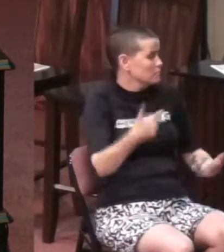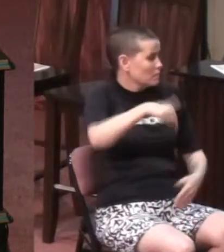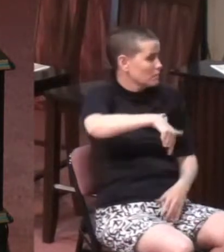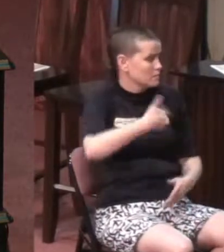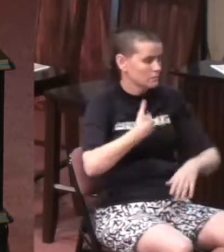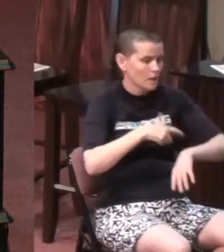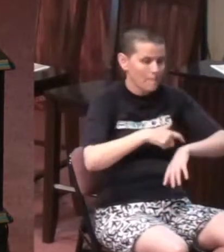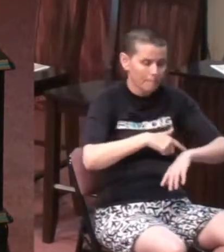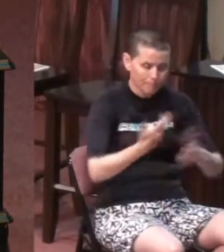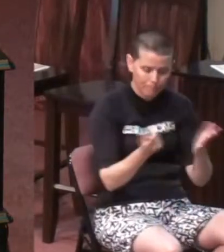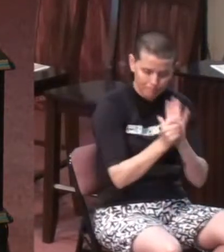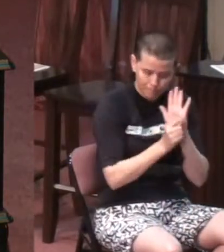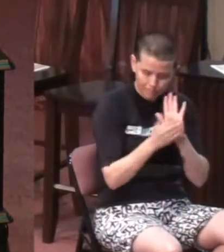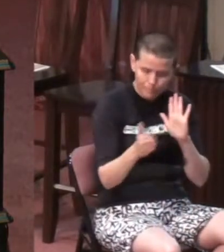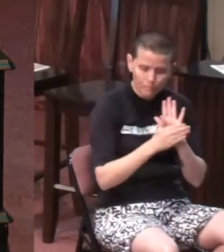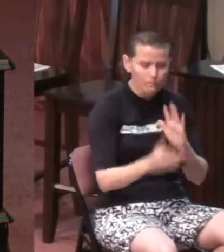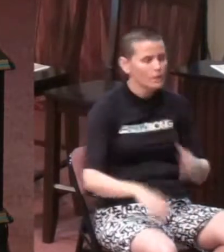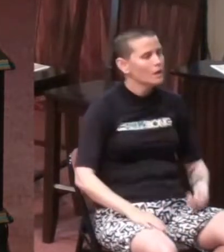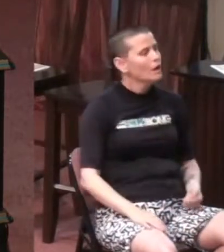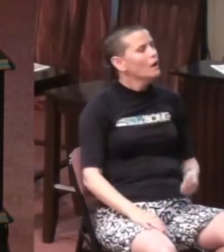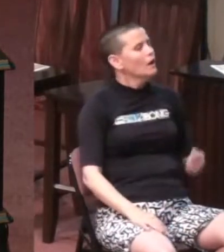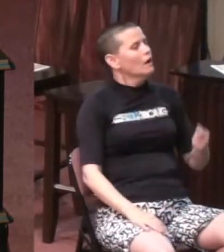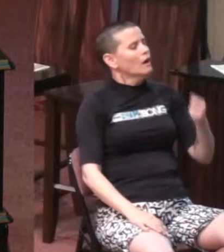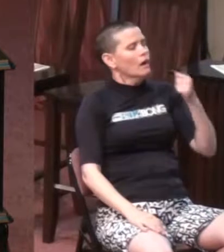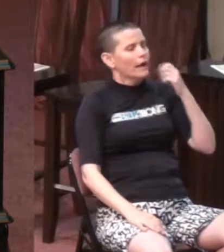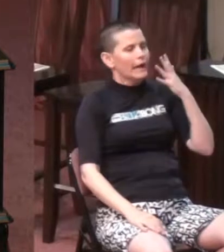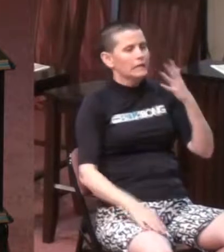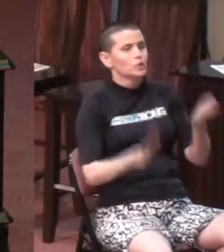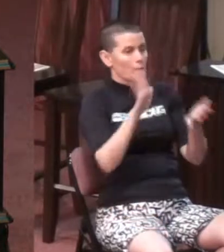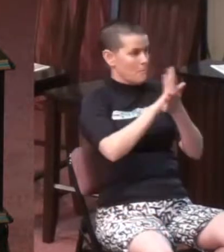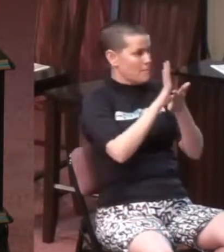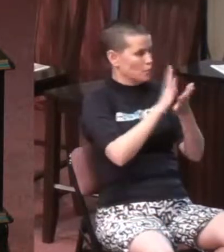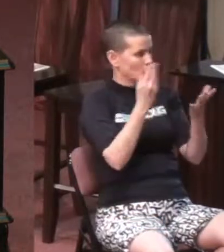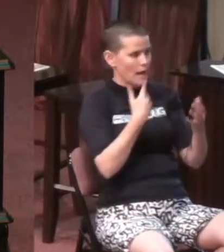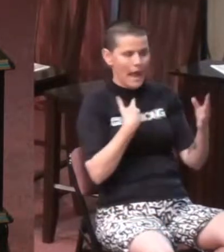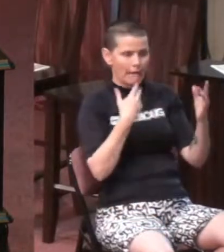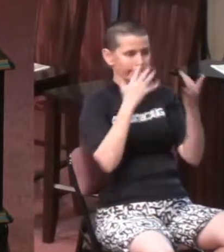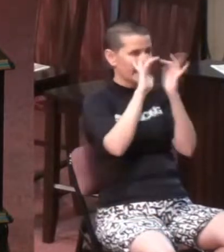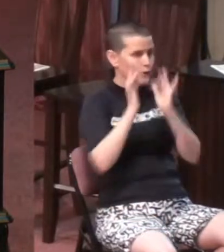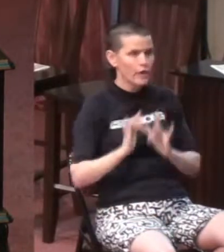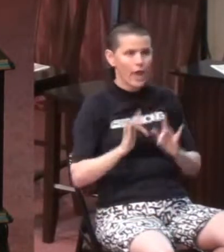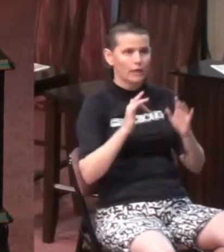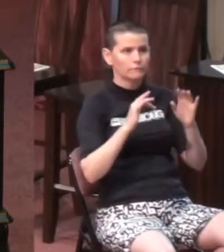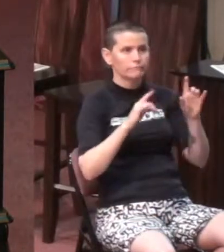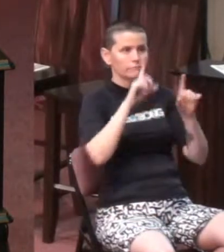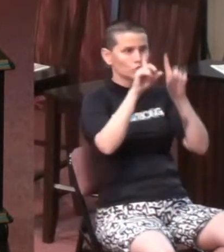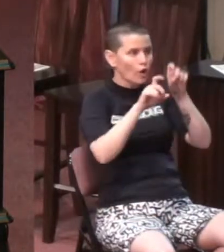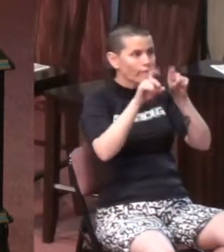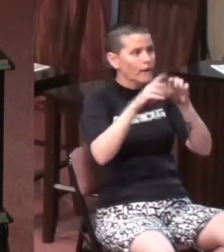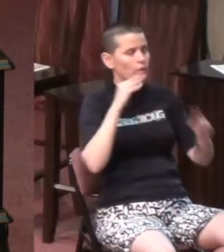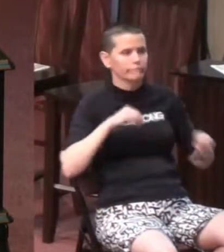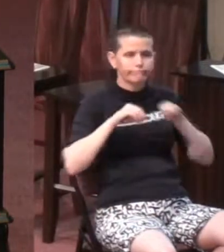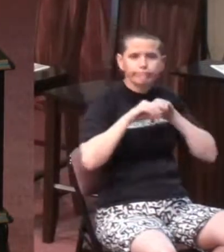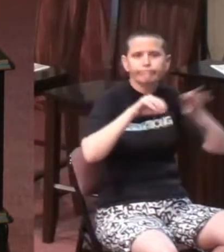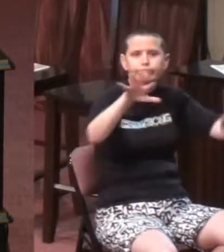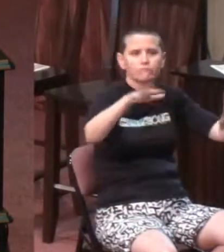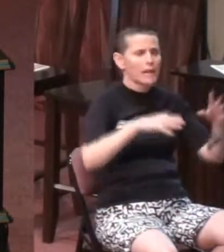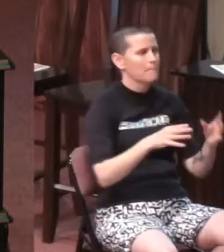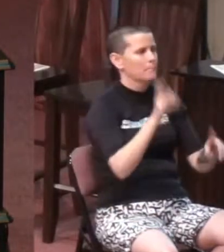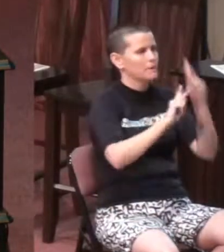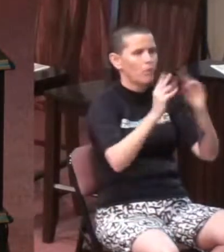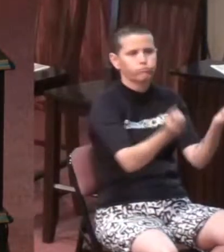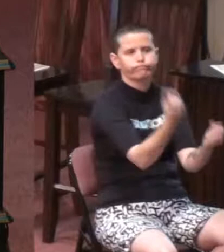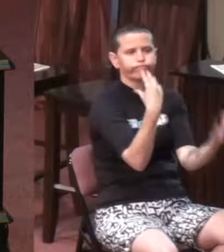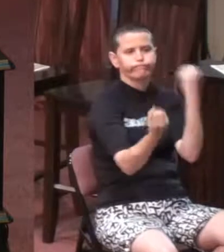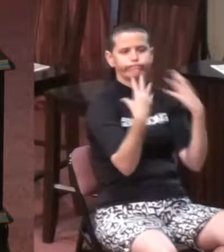it? And we got a whole bunch of surveys from the 8 a.m., the 9:25, and 11:25, and our strategy team,